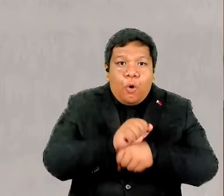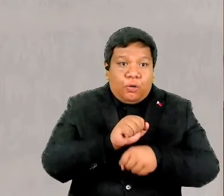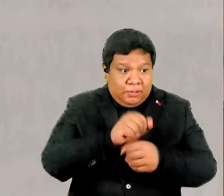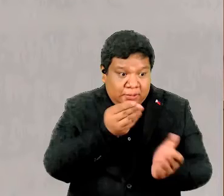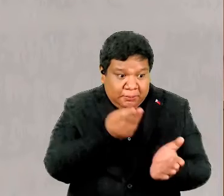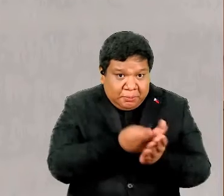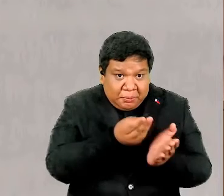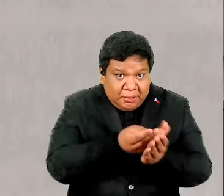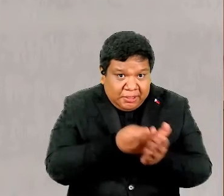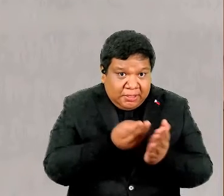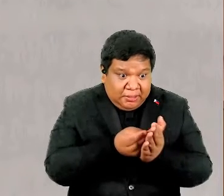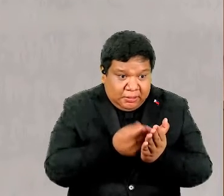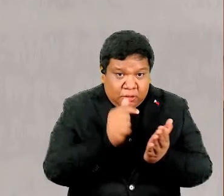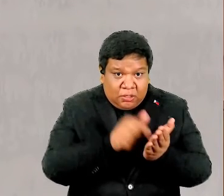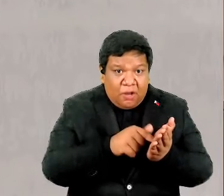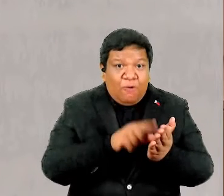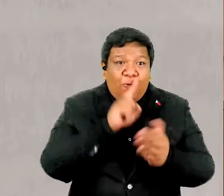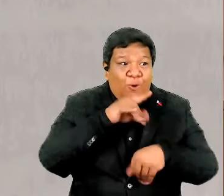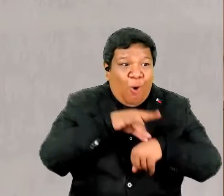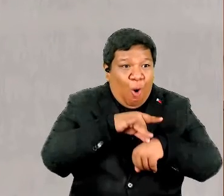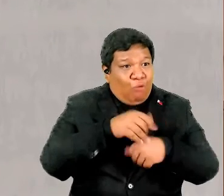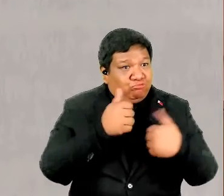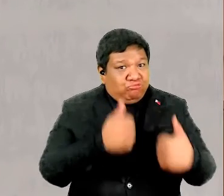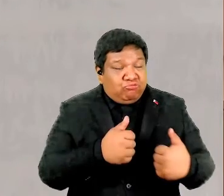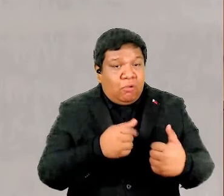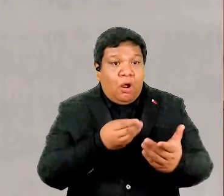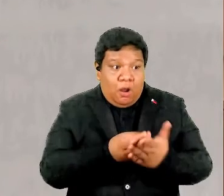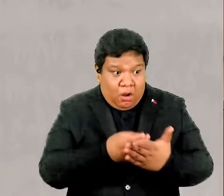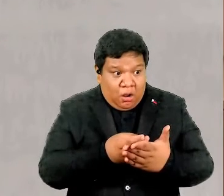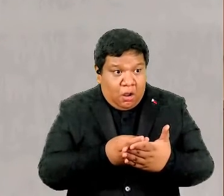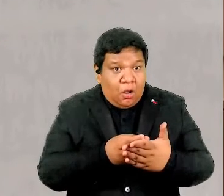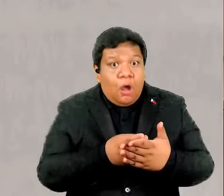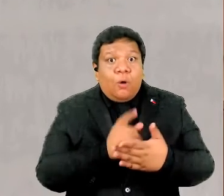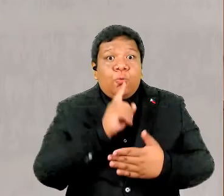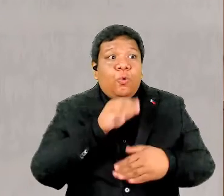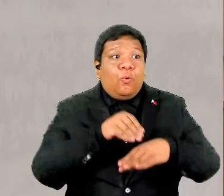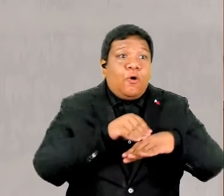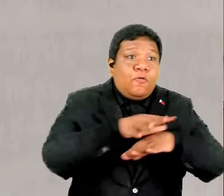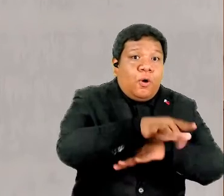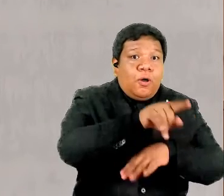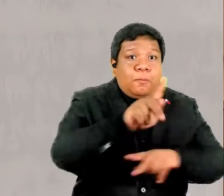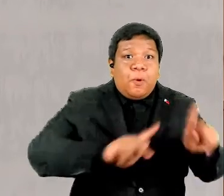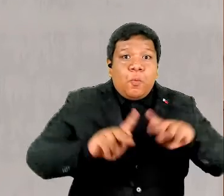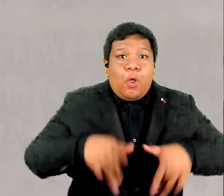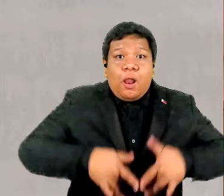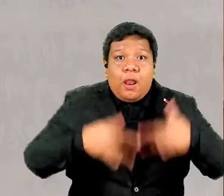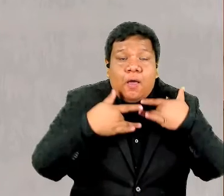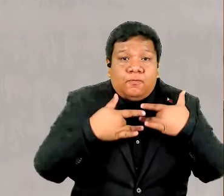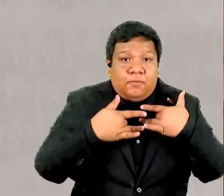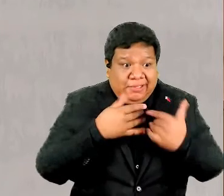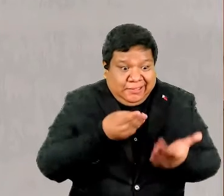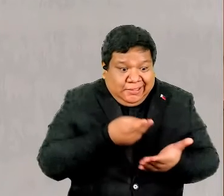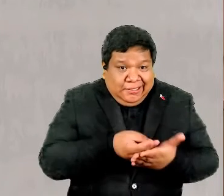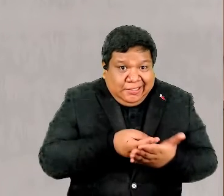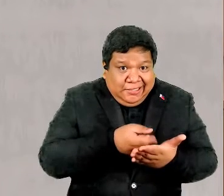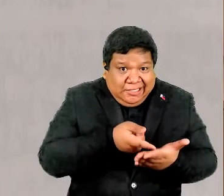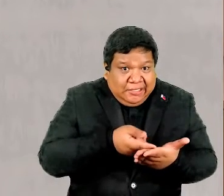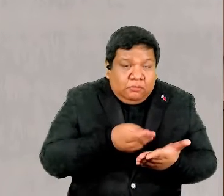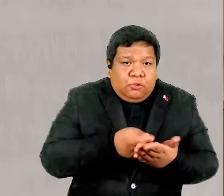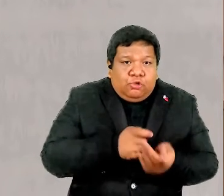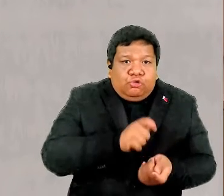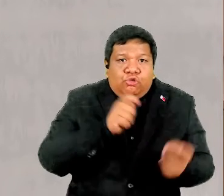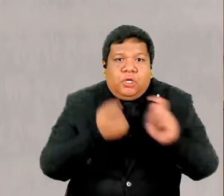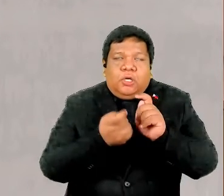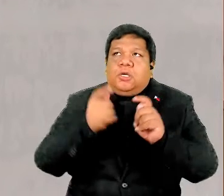the moment it touches people's lives or it contributes to the kingdom of God, you are transforming this earthly treasure